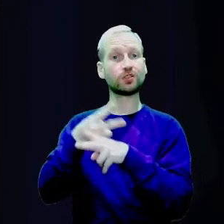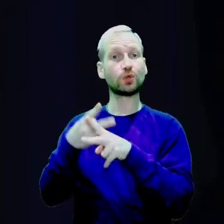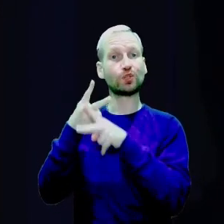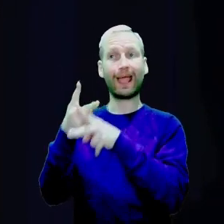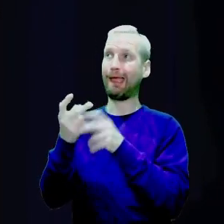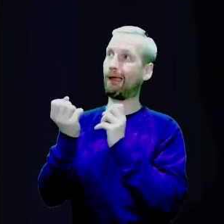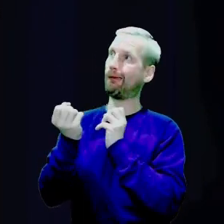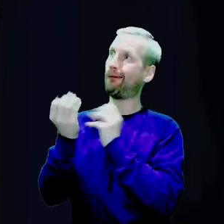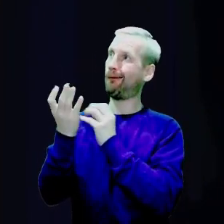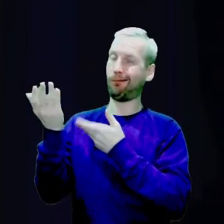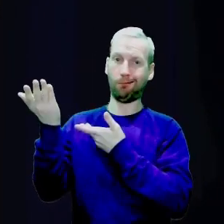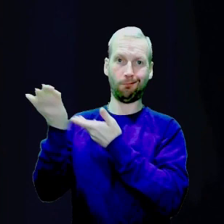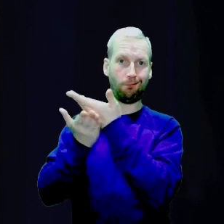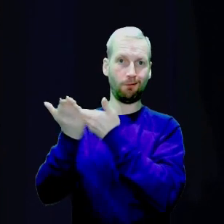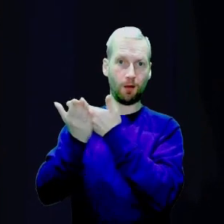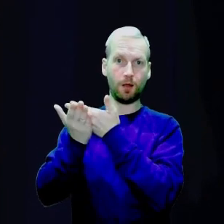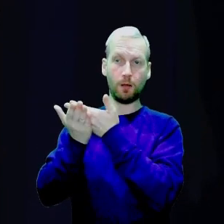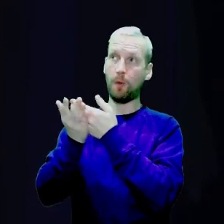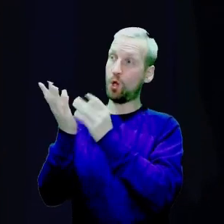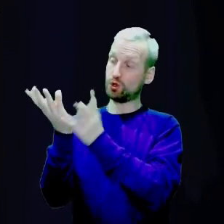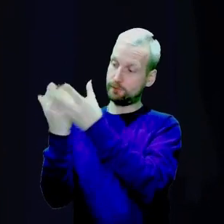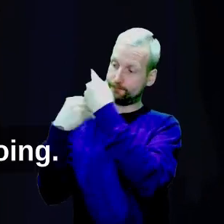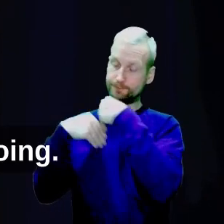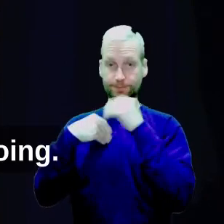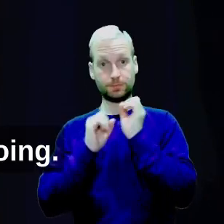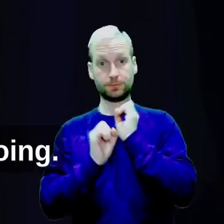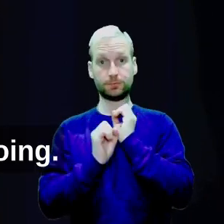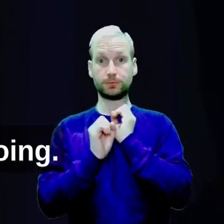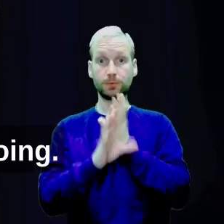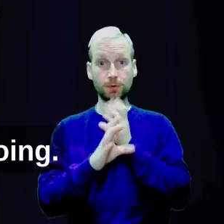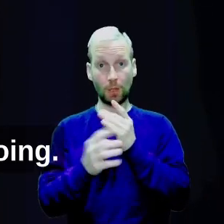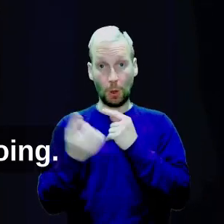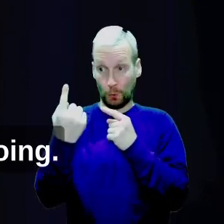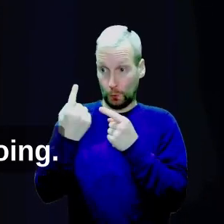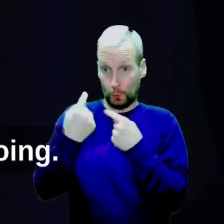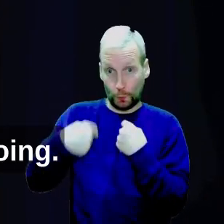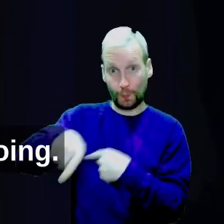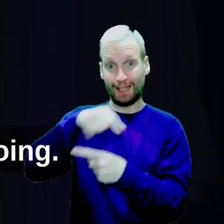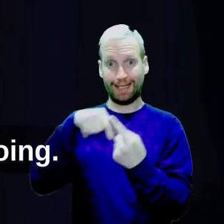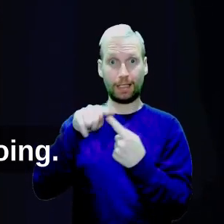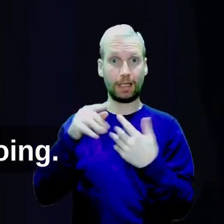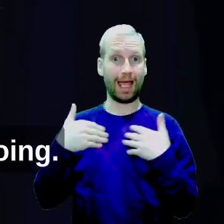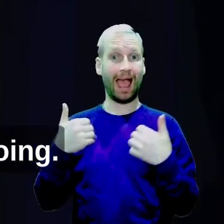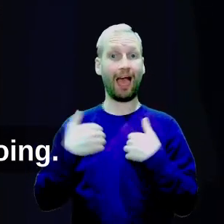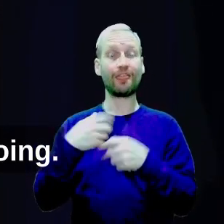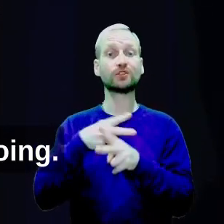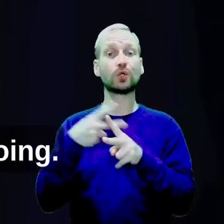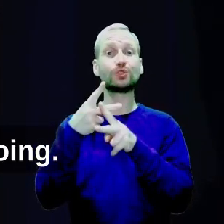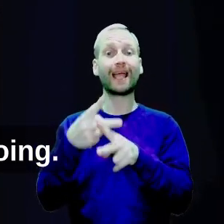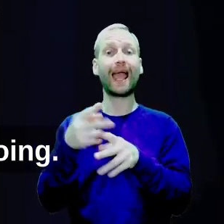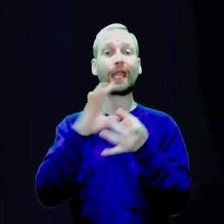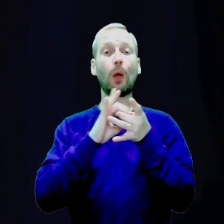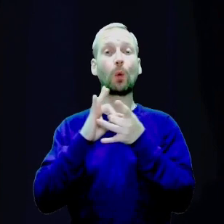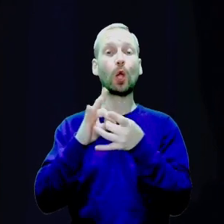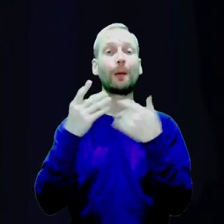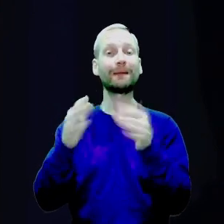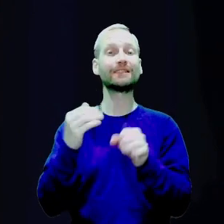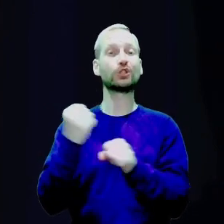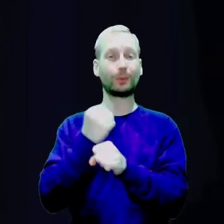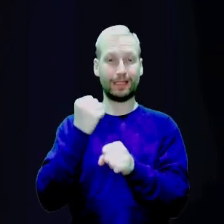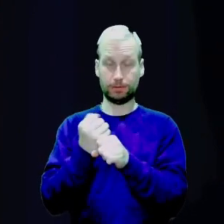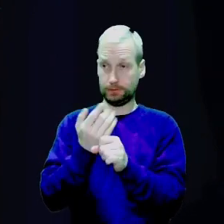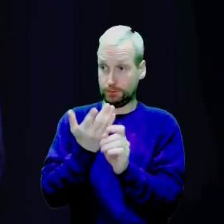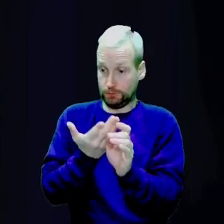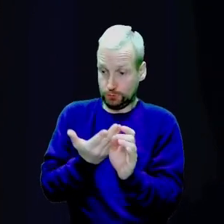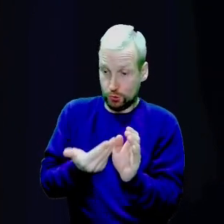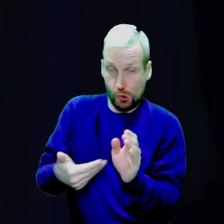It's also important that we tell you about what we and the wider health and social care network are doing. That's all part